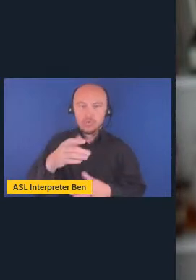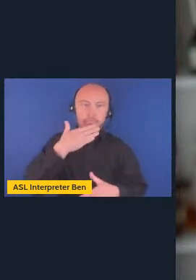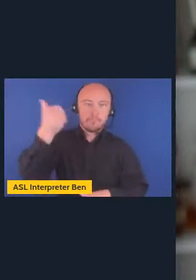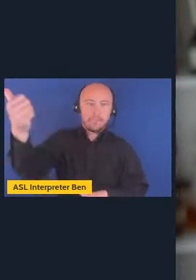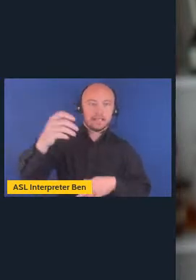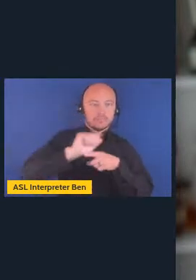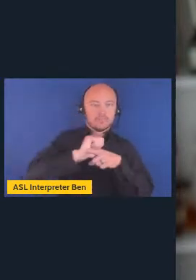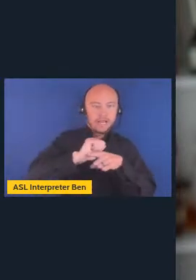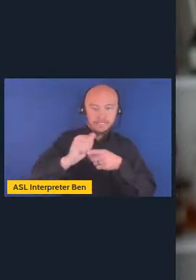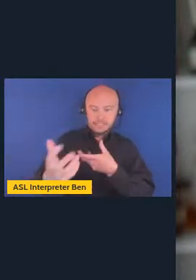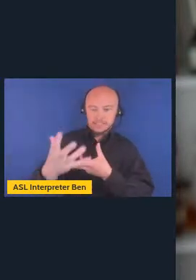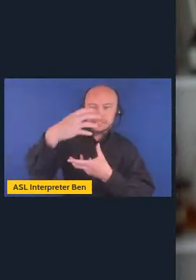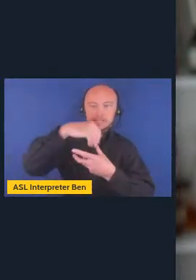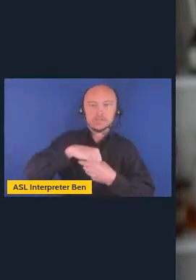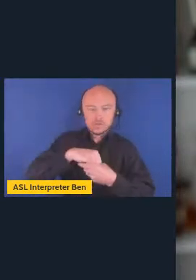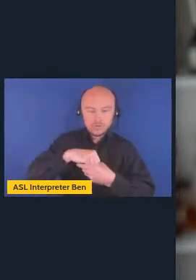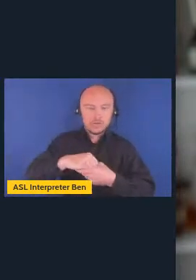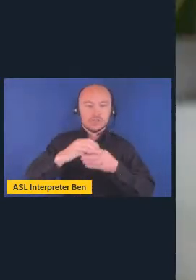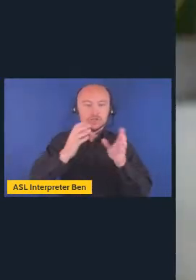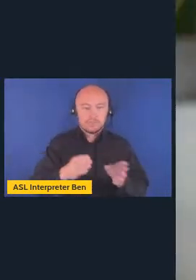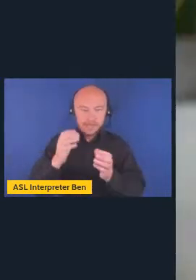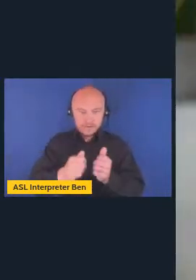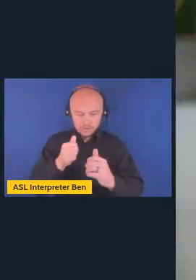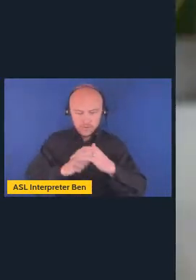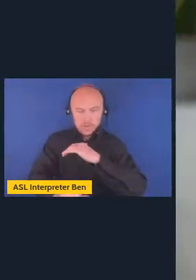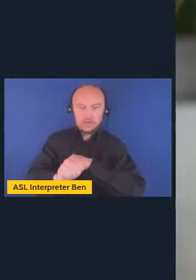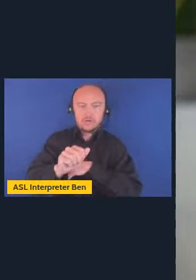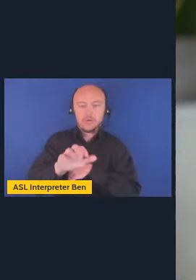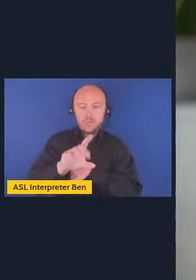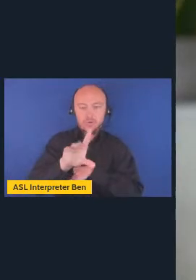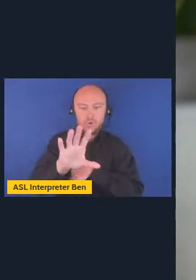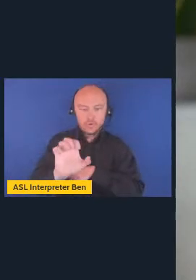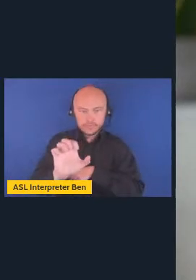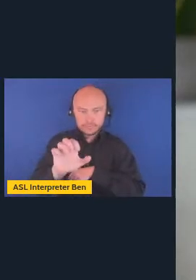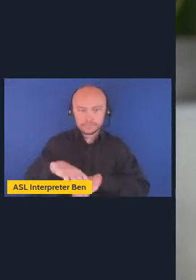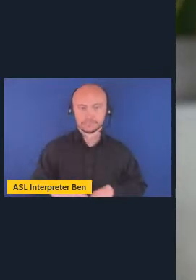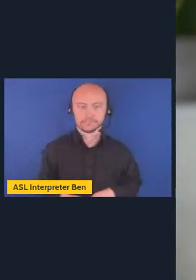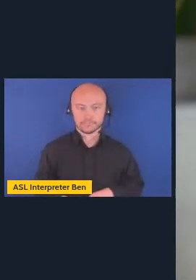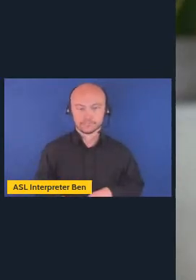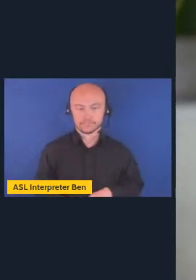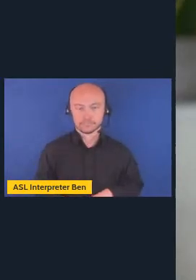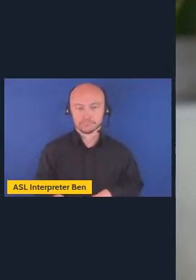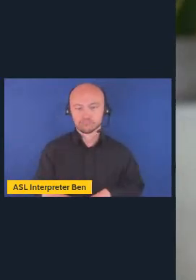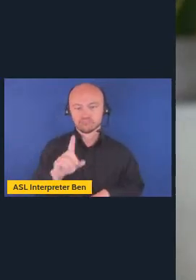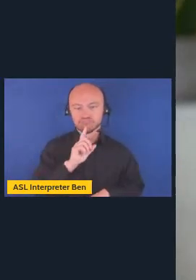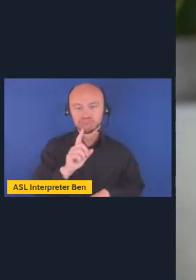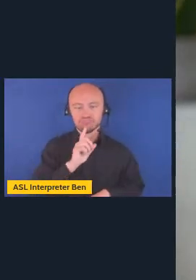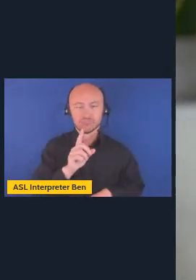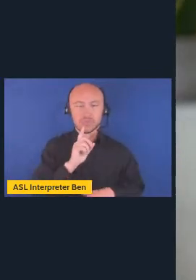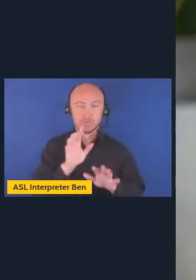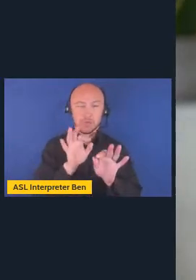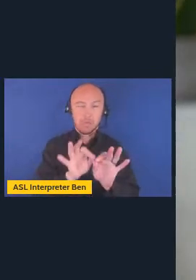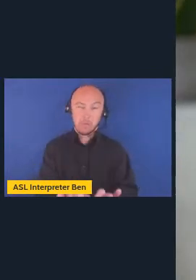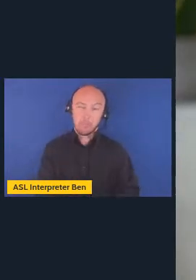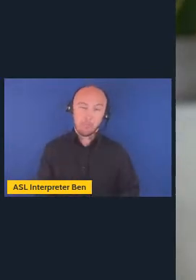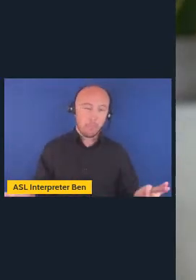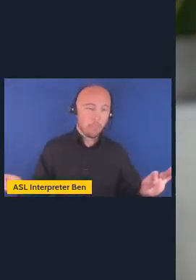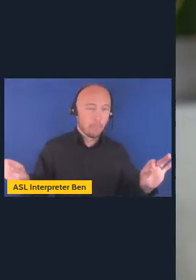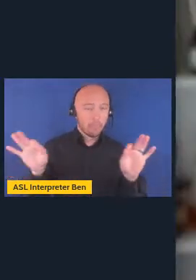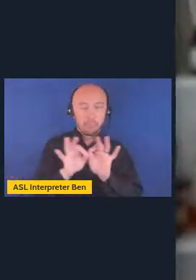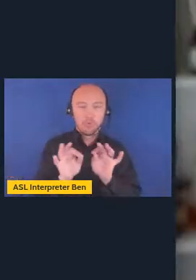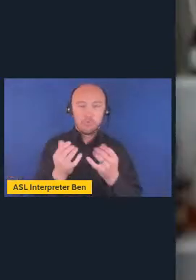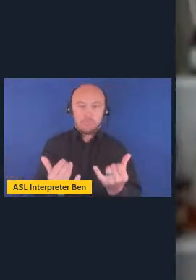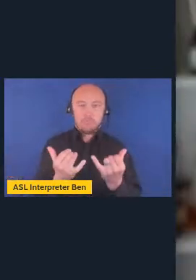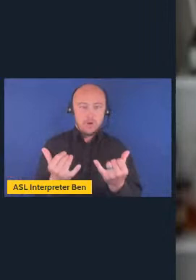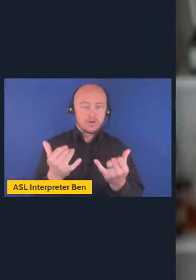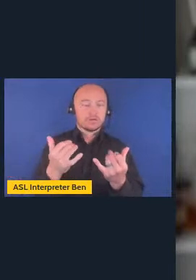integration patterns into your CDK code. Integration is a vital part of your modern software systems,